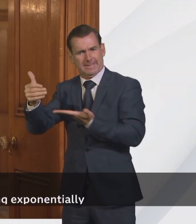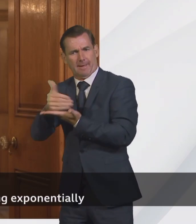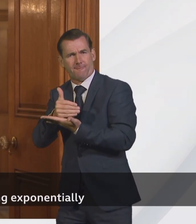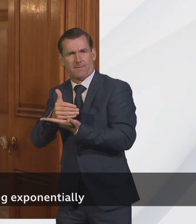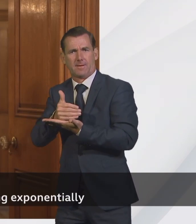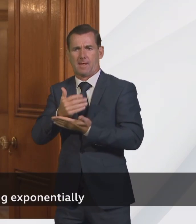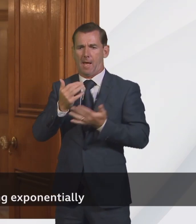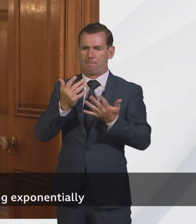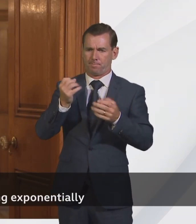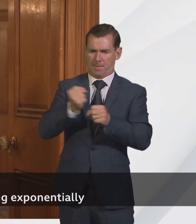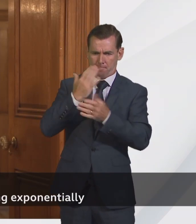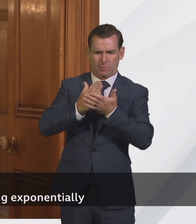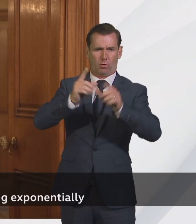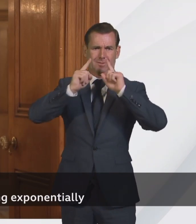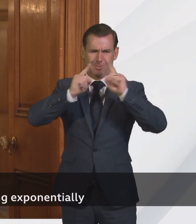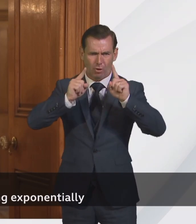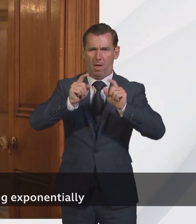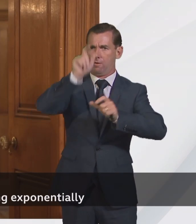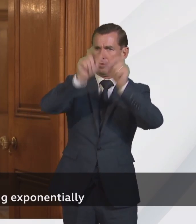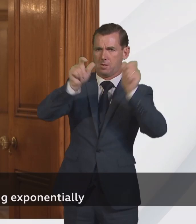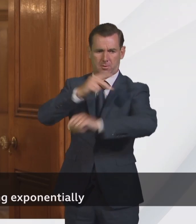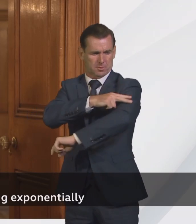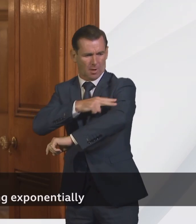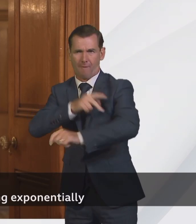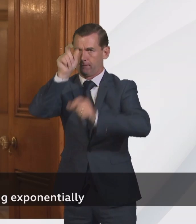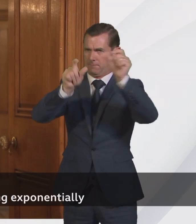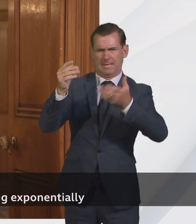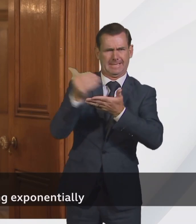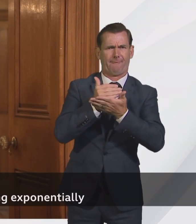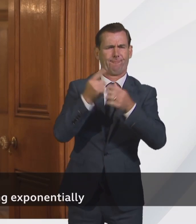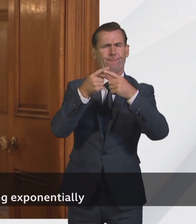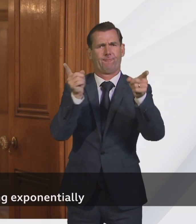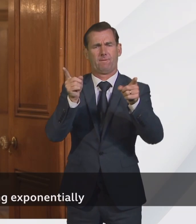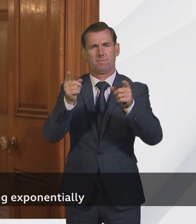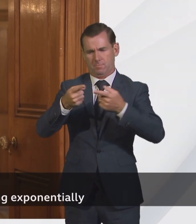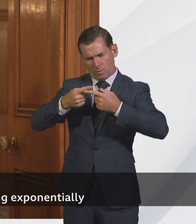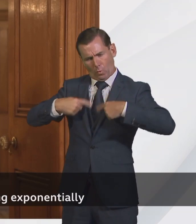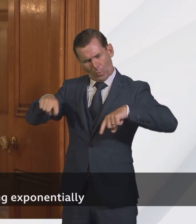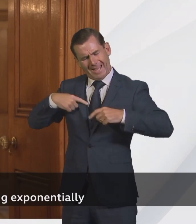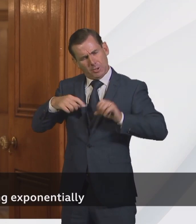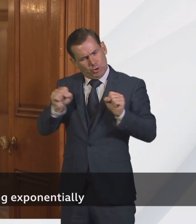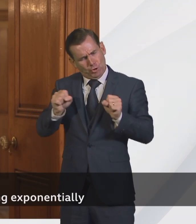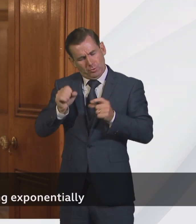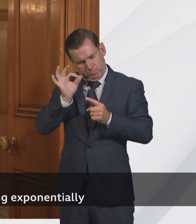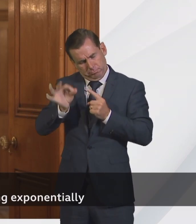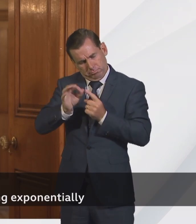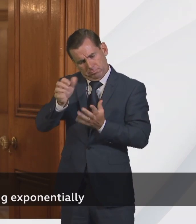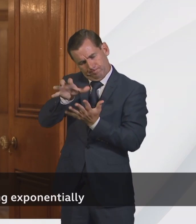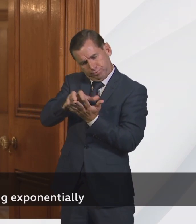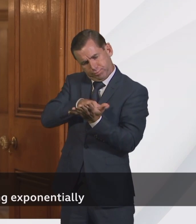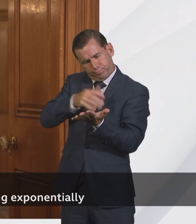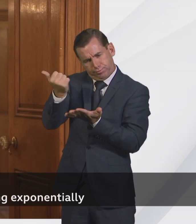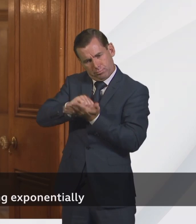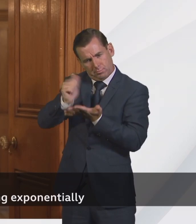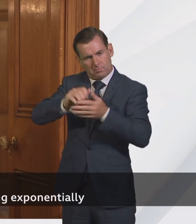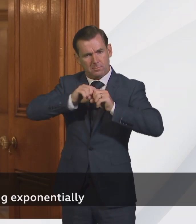that teachers and all those who work in school are safe as well. And that's why we're going to be issuing further guidance in the